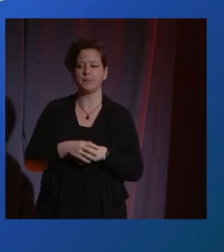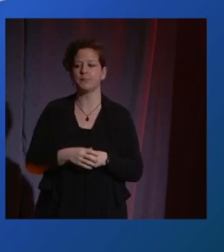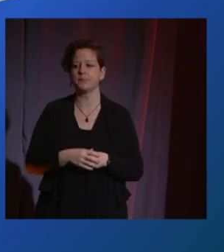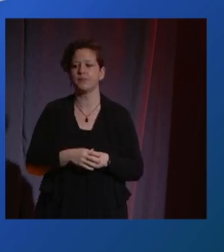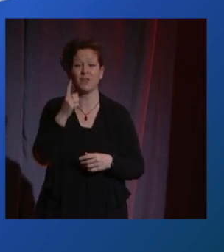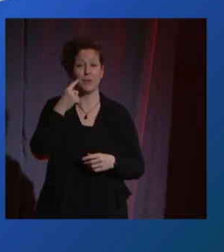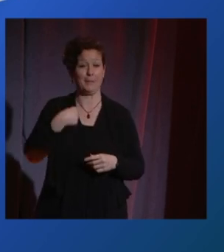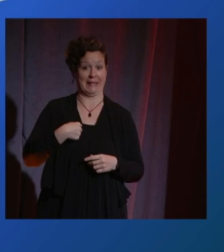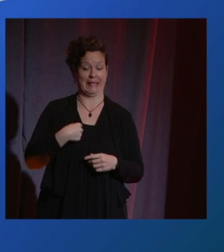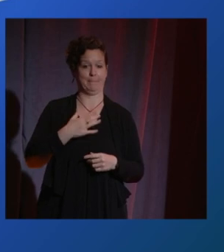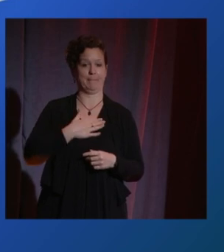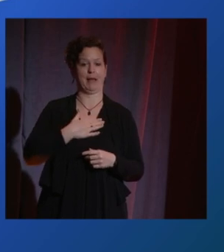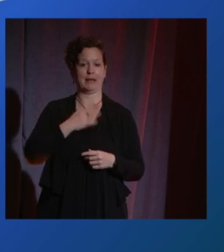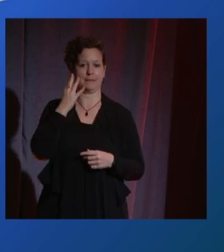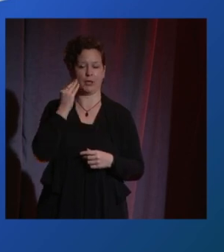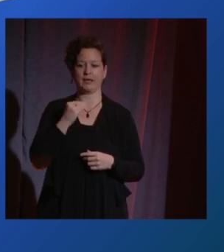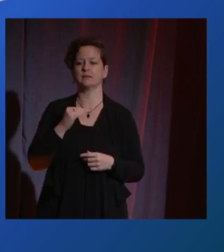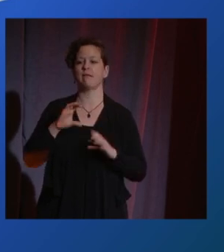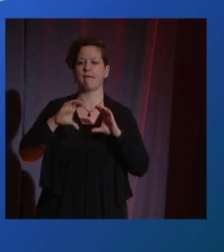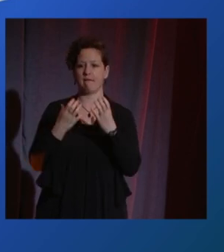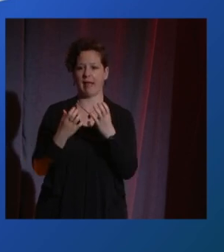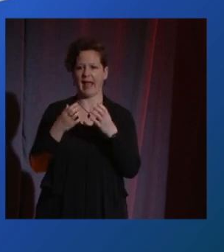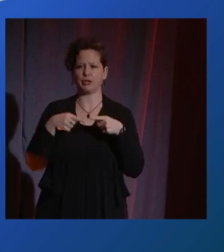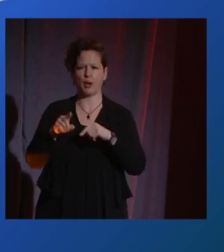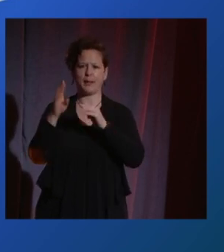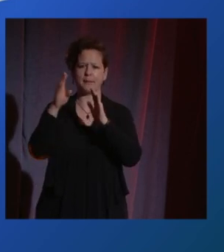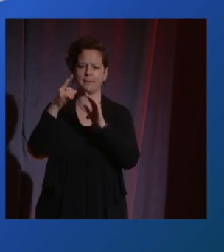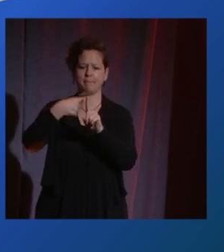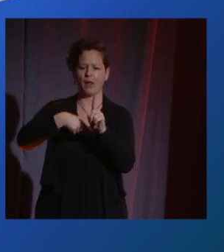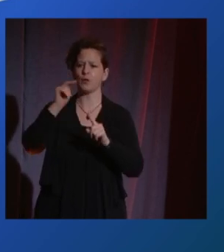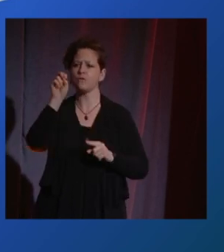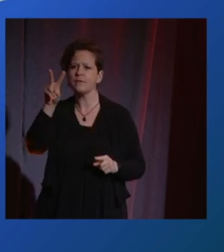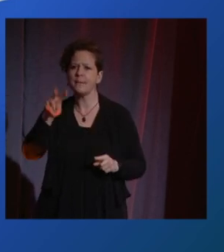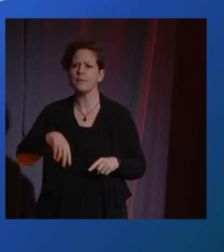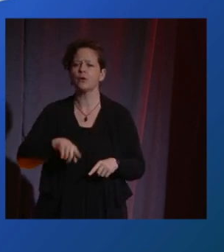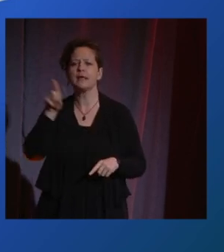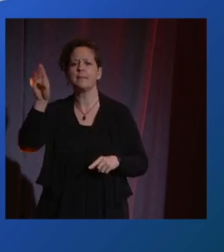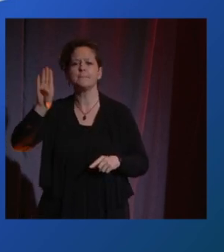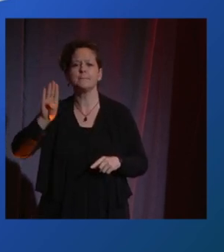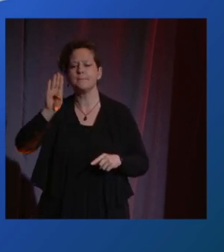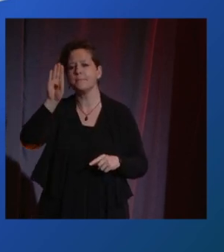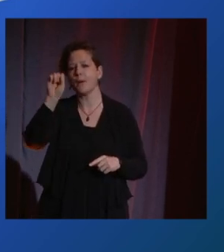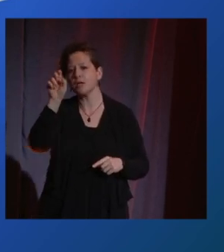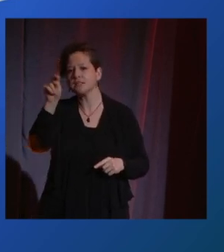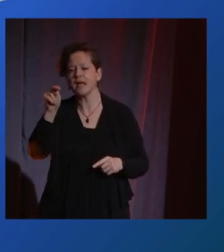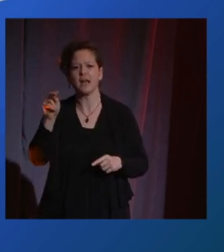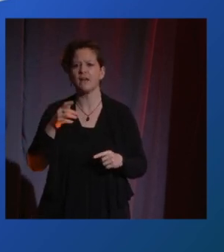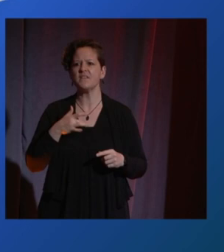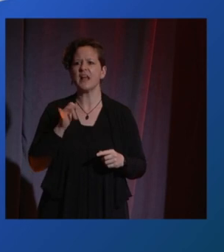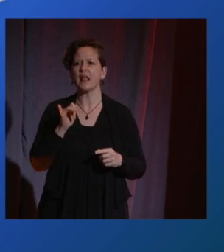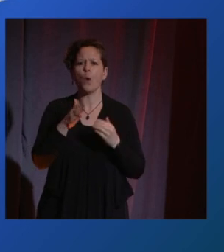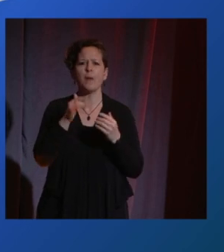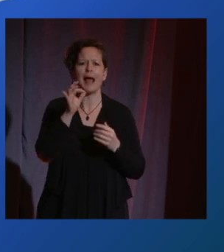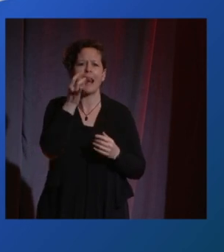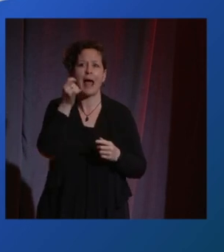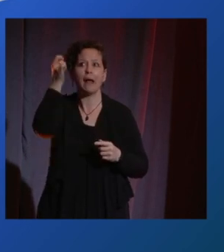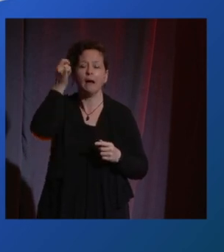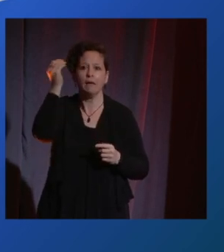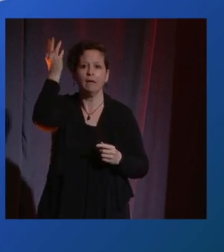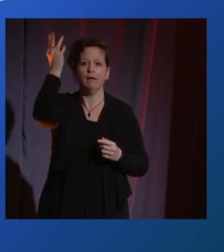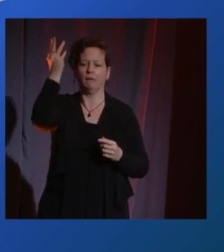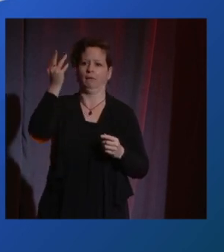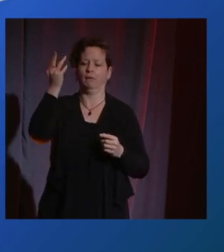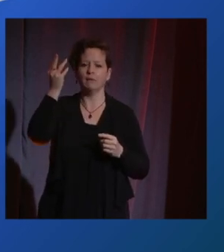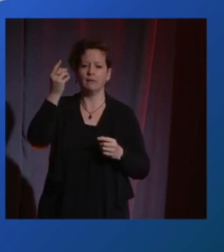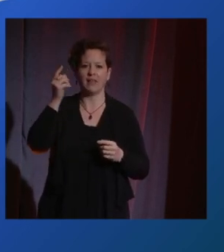in November in Boston it was like the lights went on oh my God and this was like 56